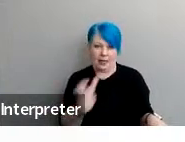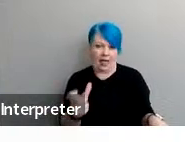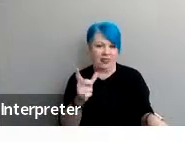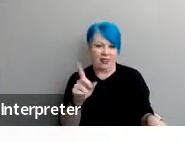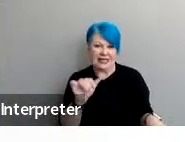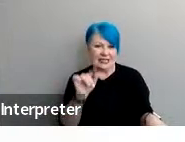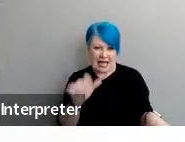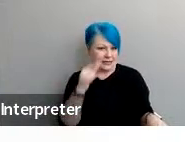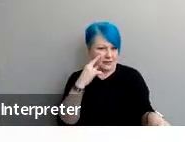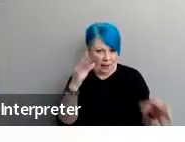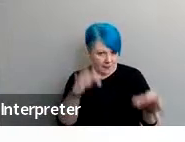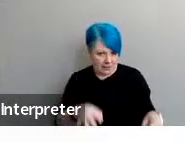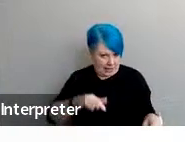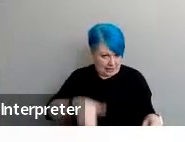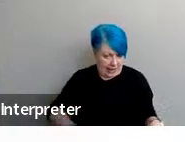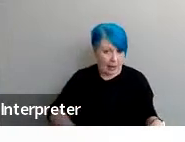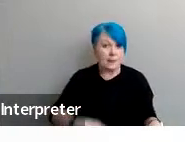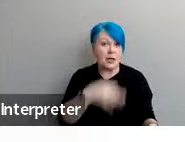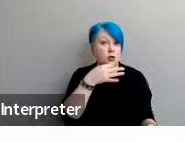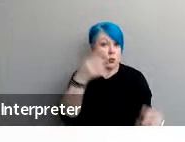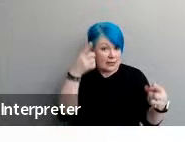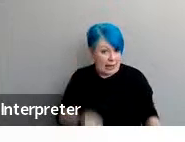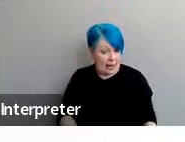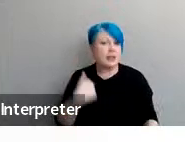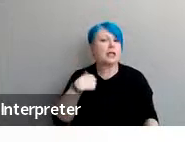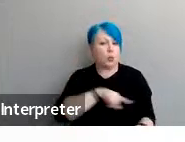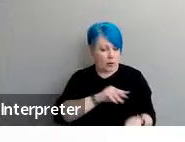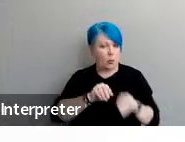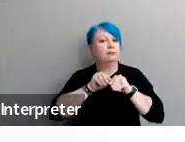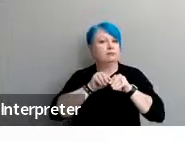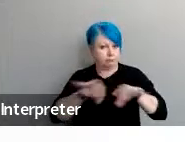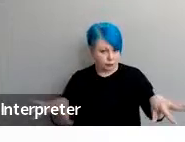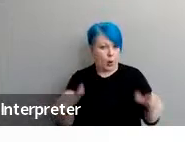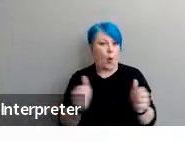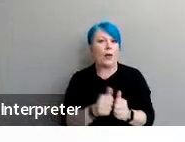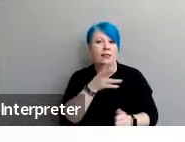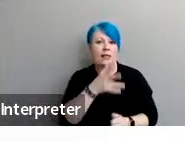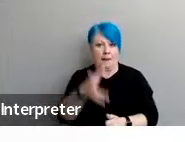going to place them on our website and we'll share that information with our parent advisory committee.